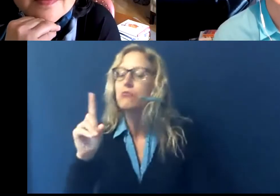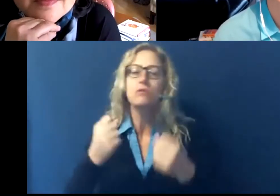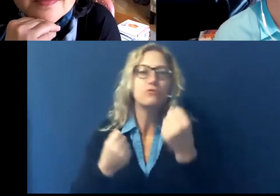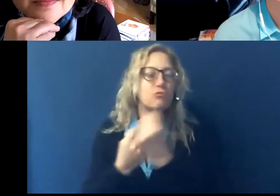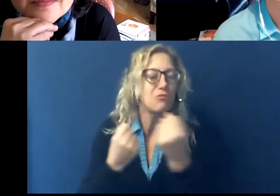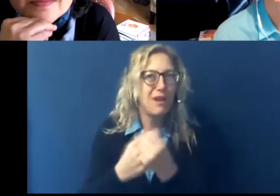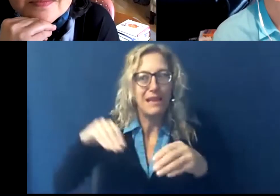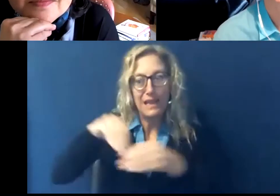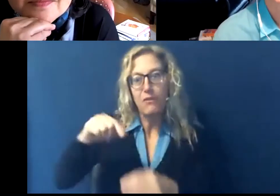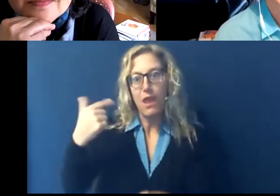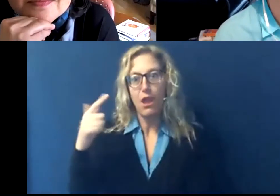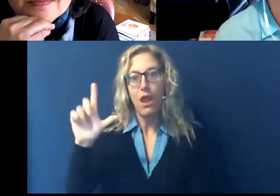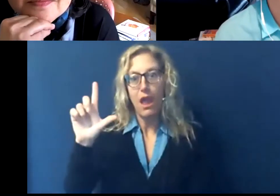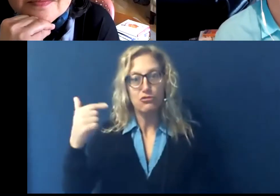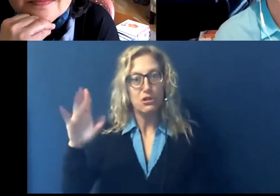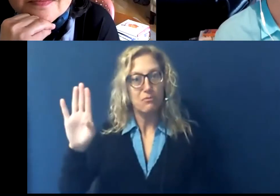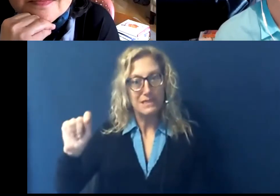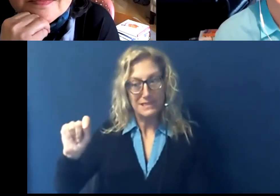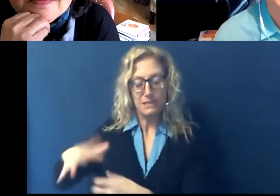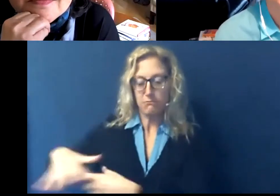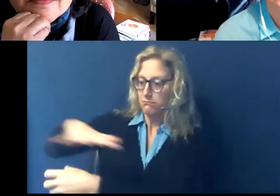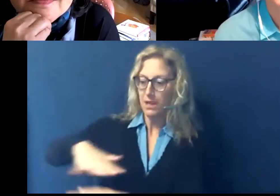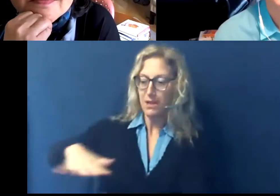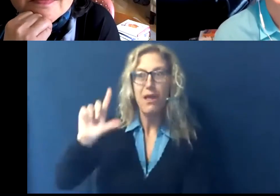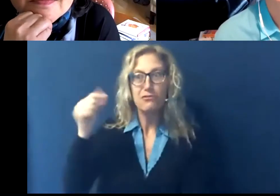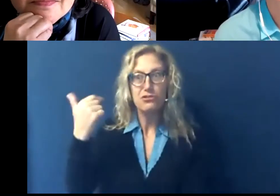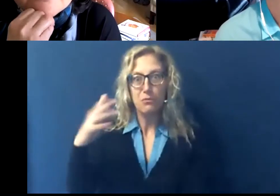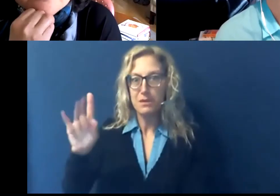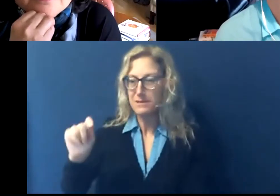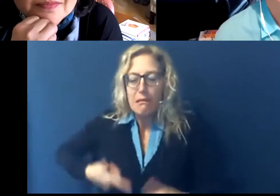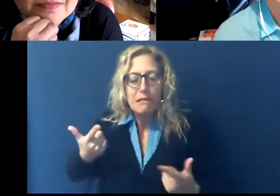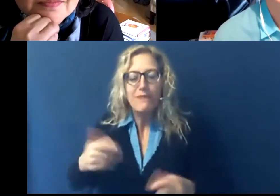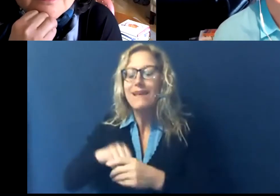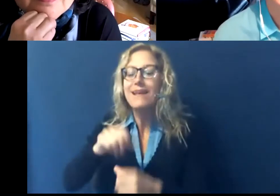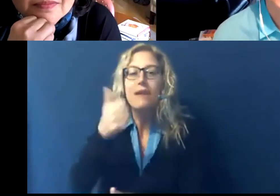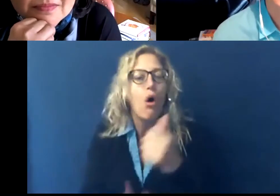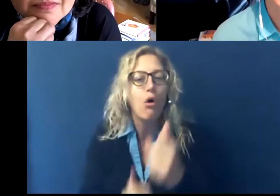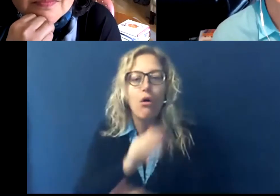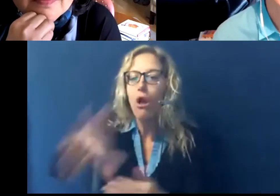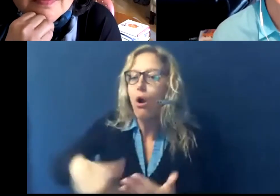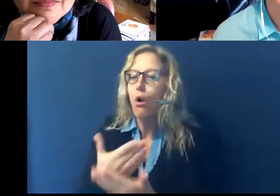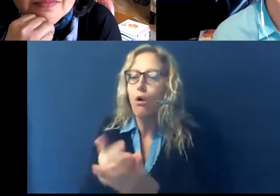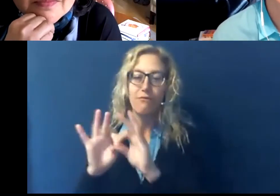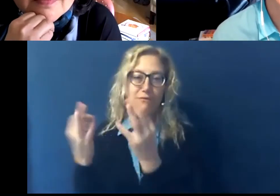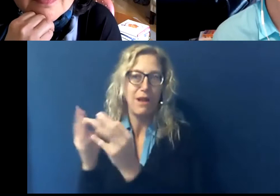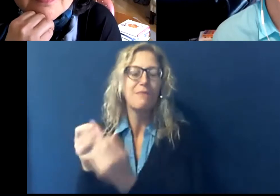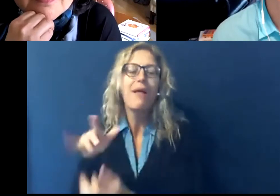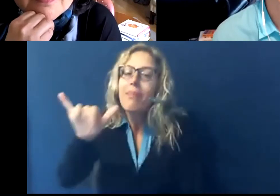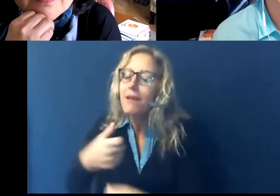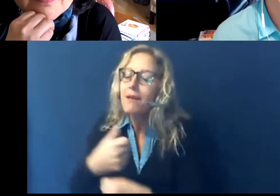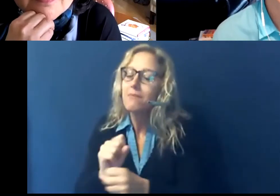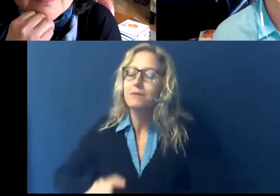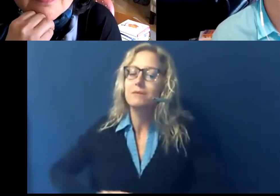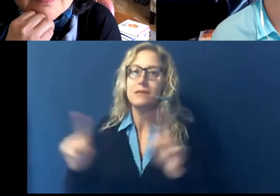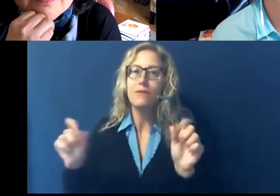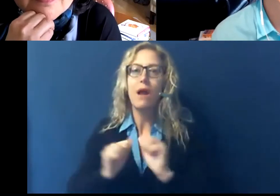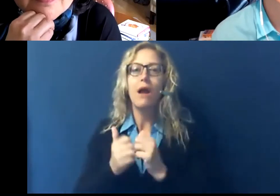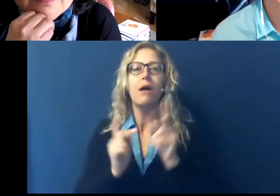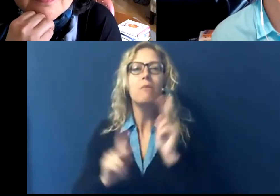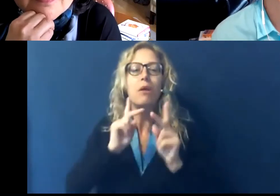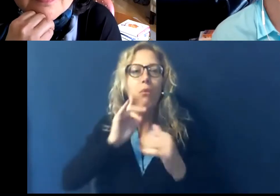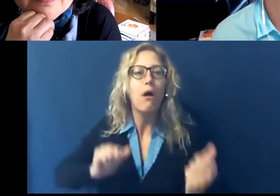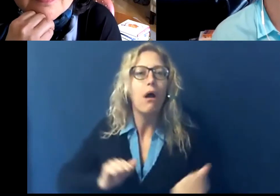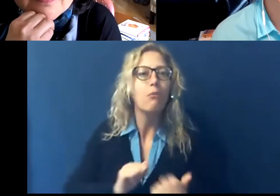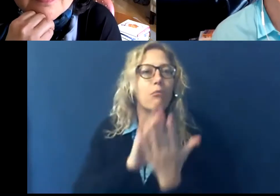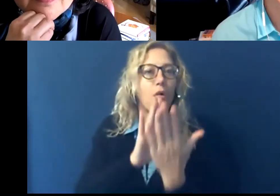LGBT space, in the sense that LGBT people live in all families. And I think that makes a real difference for how people approach the issue. And